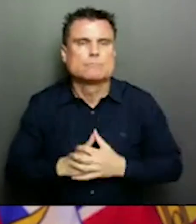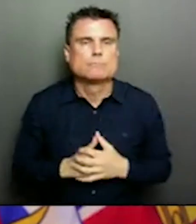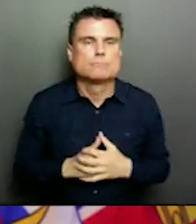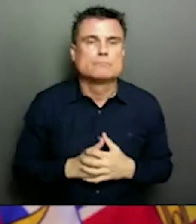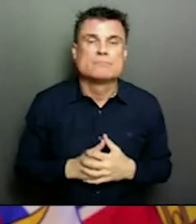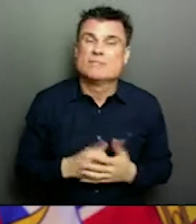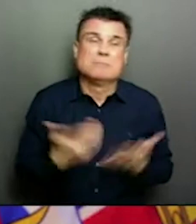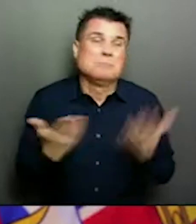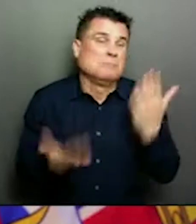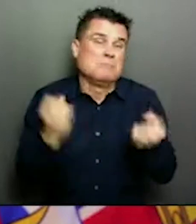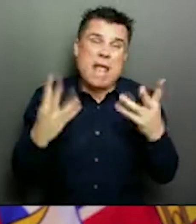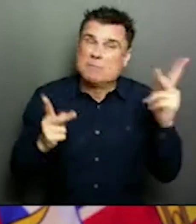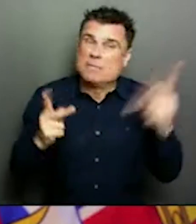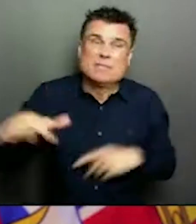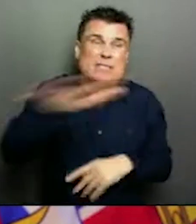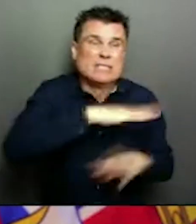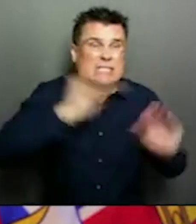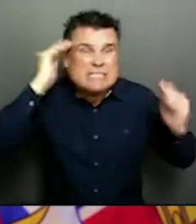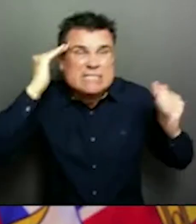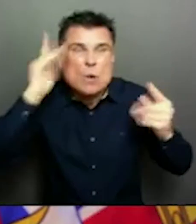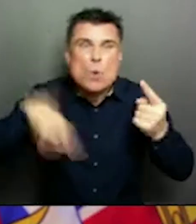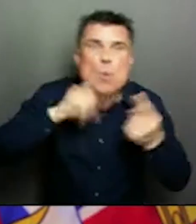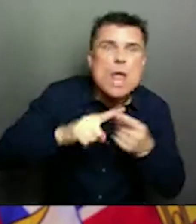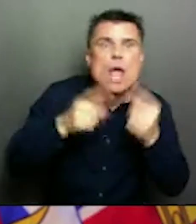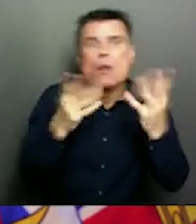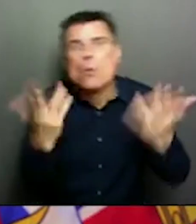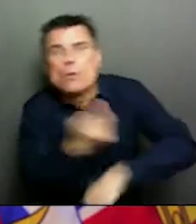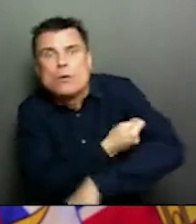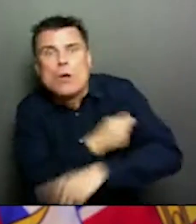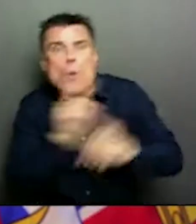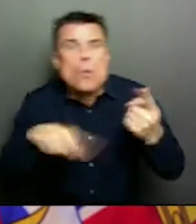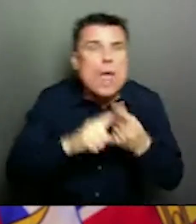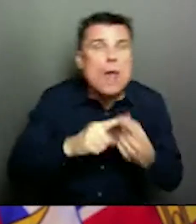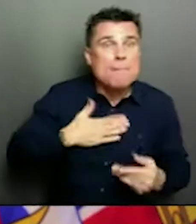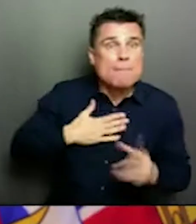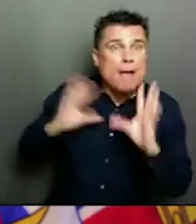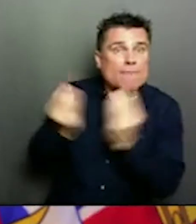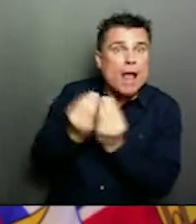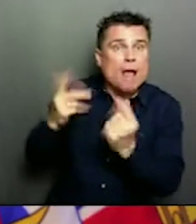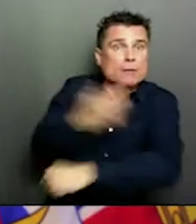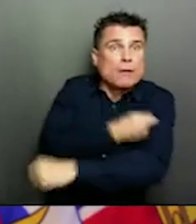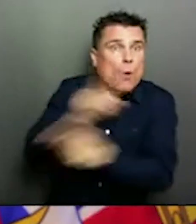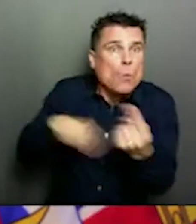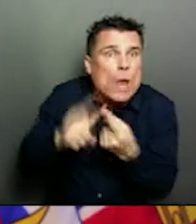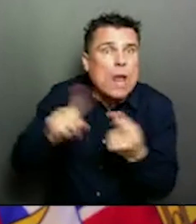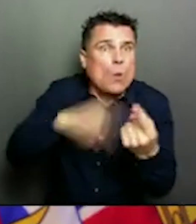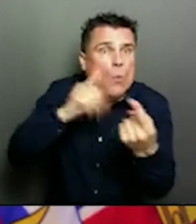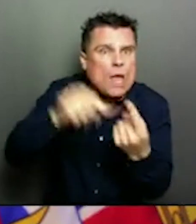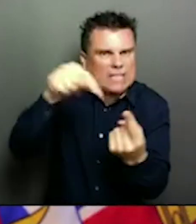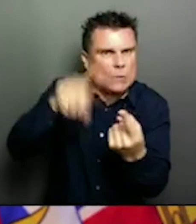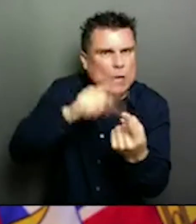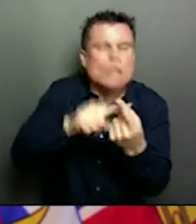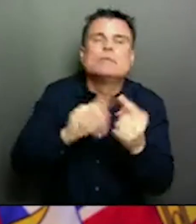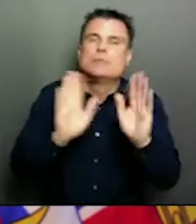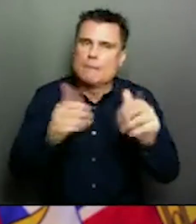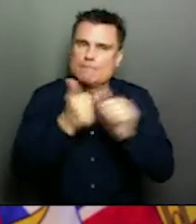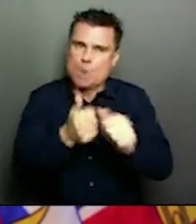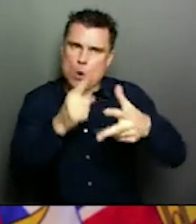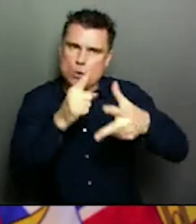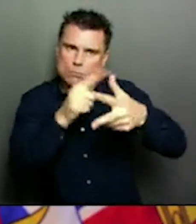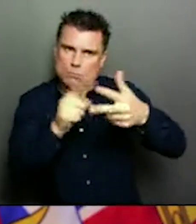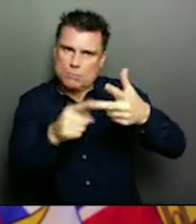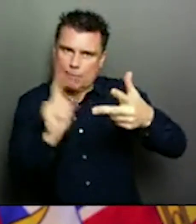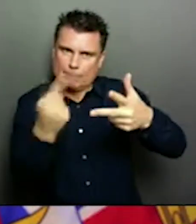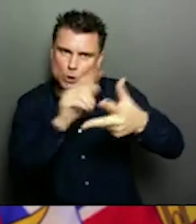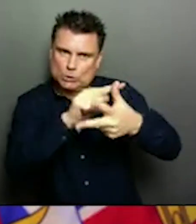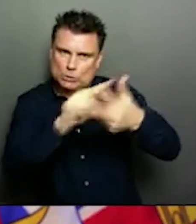to the vaccine. Until then, we need to keep these goals in mind and know that we are doing what we need to